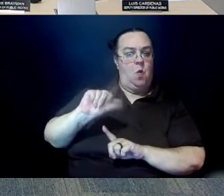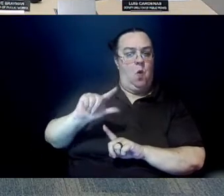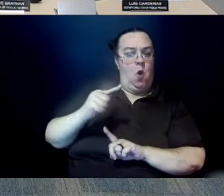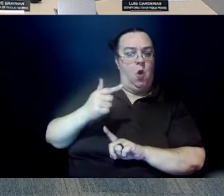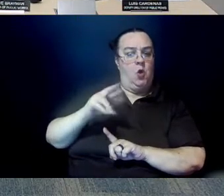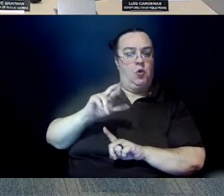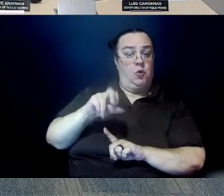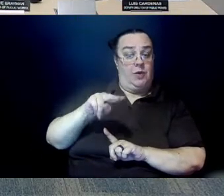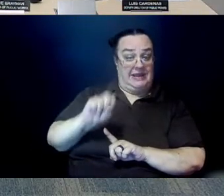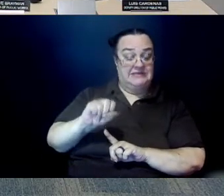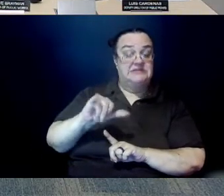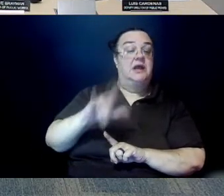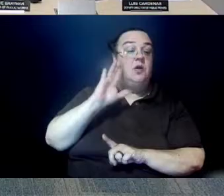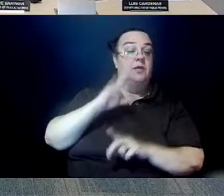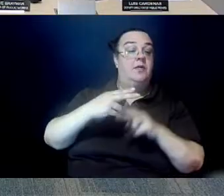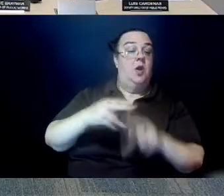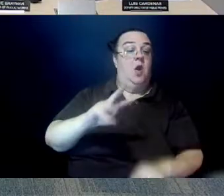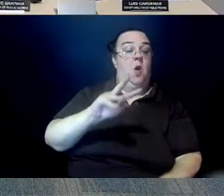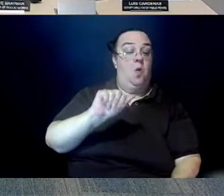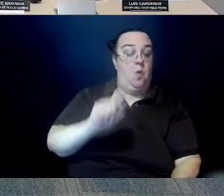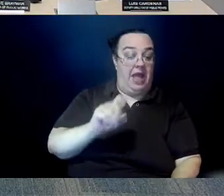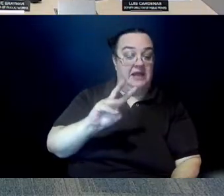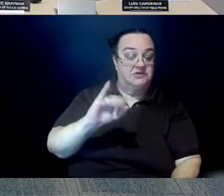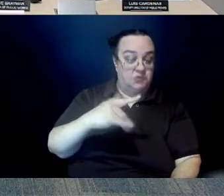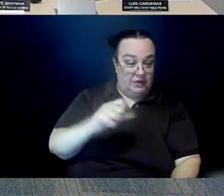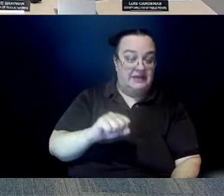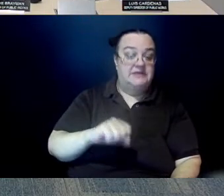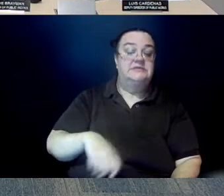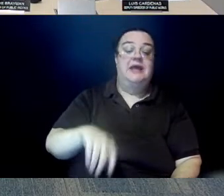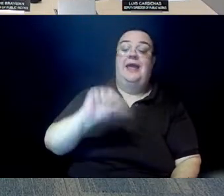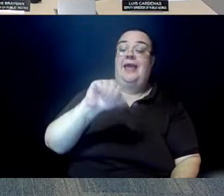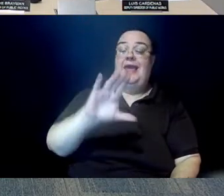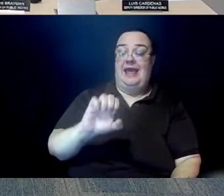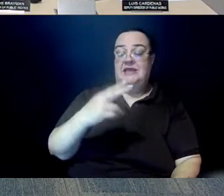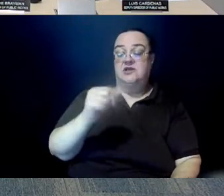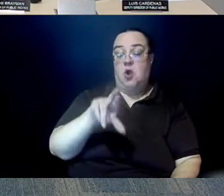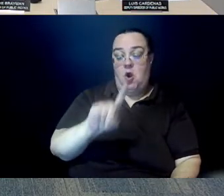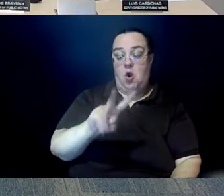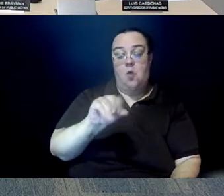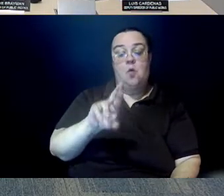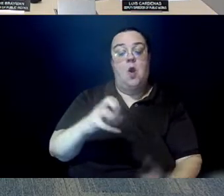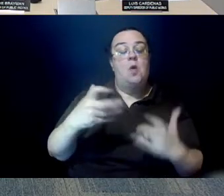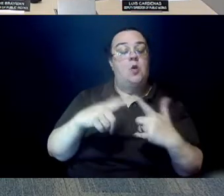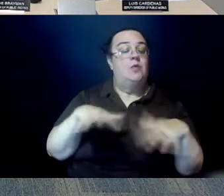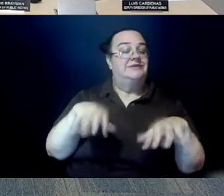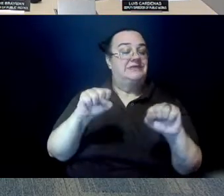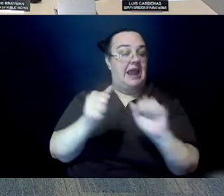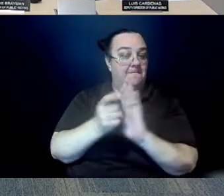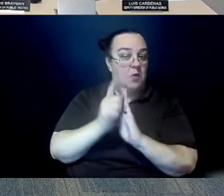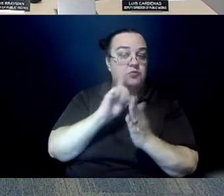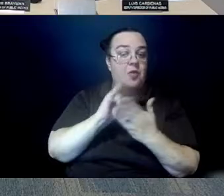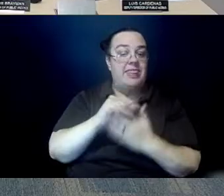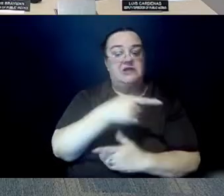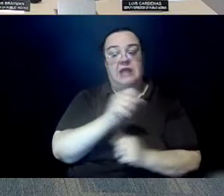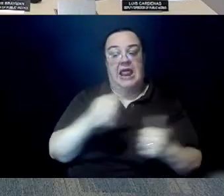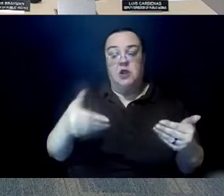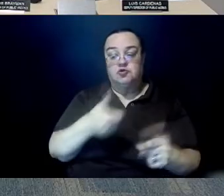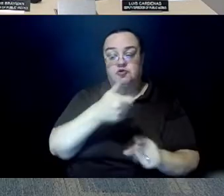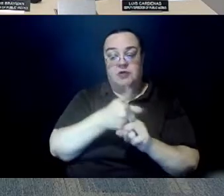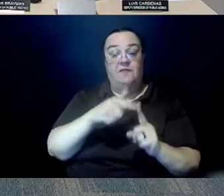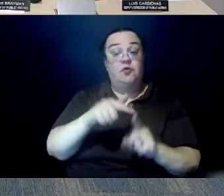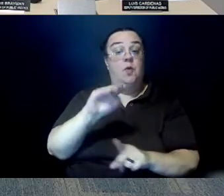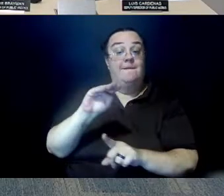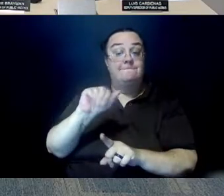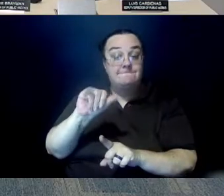will be called Wax Wings Ace Hardware. So wanted to take a moment so that Elaine can introduce herself to the mayor and